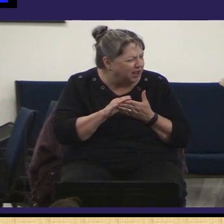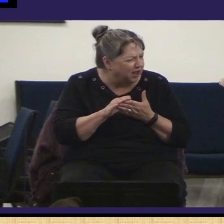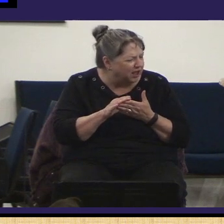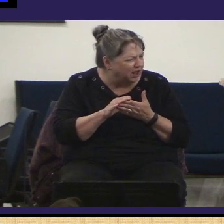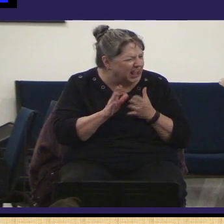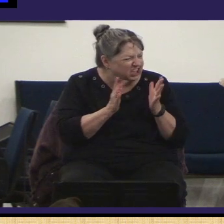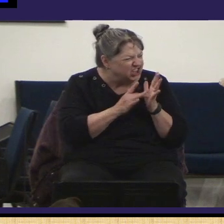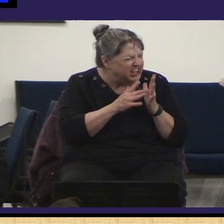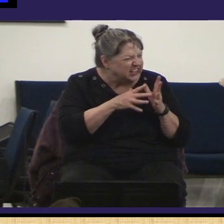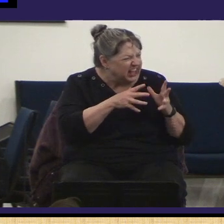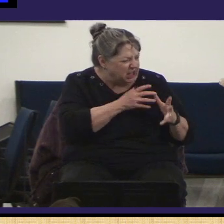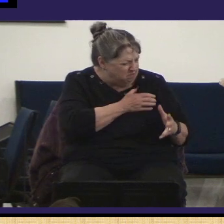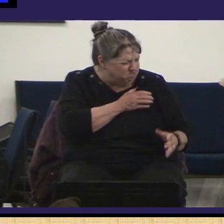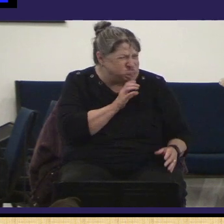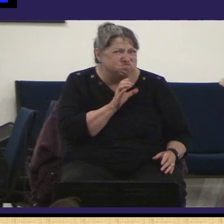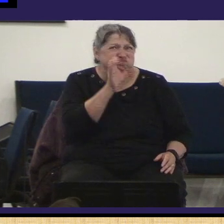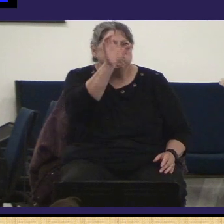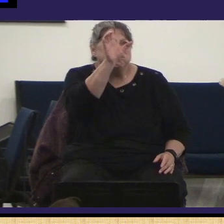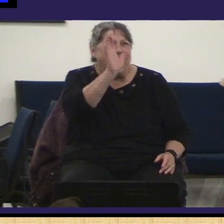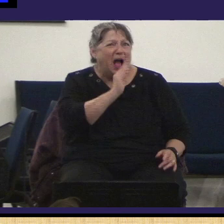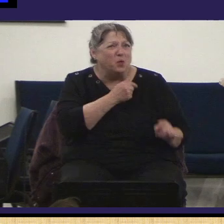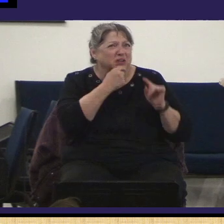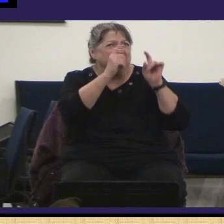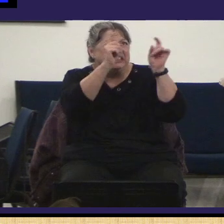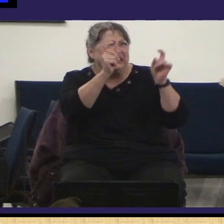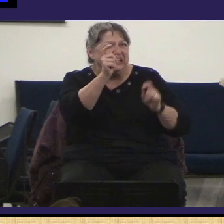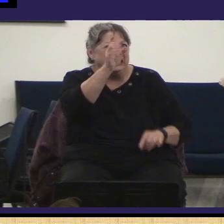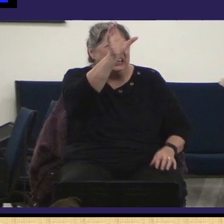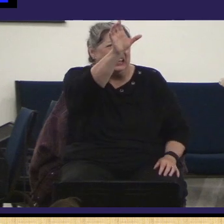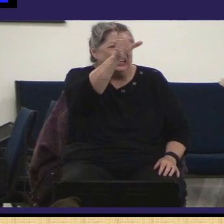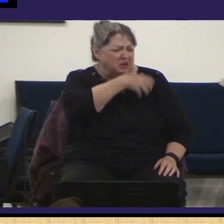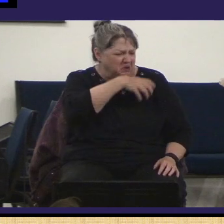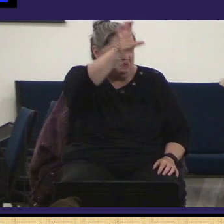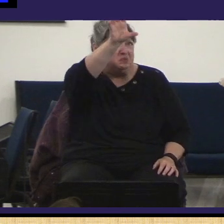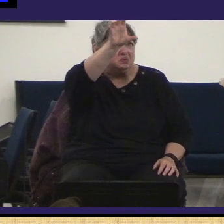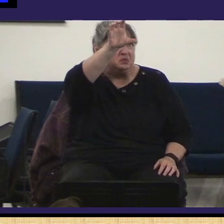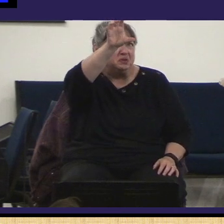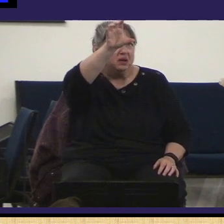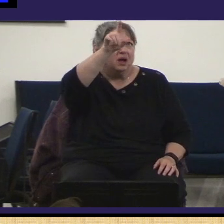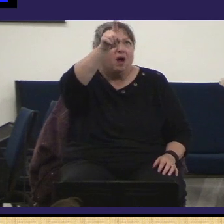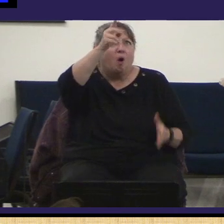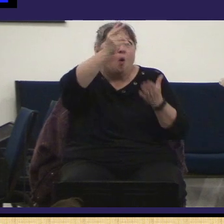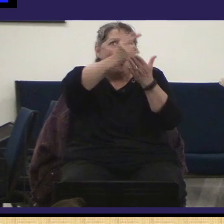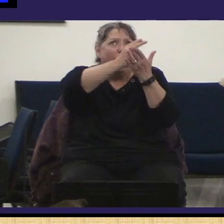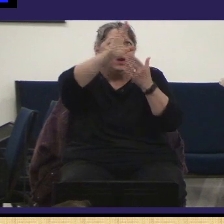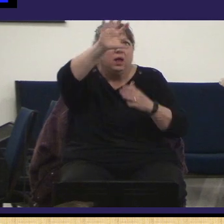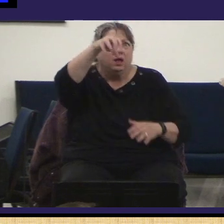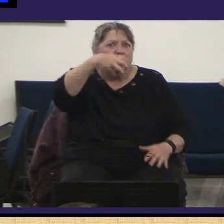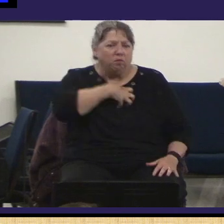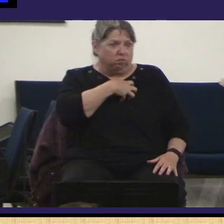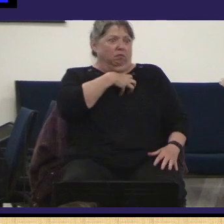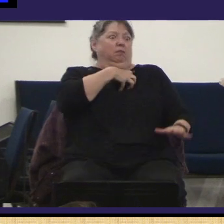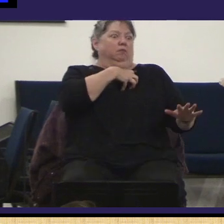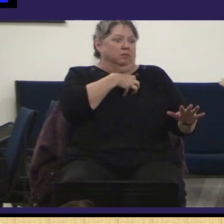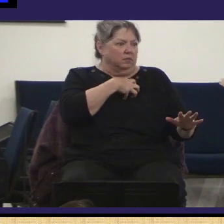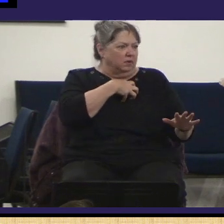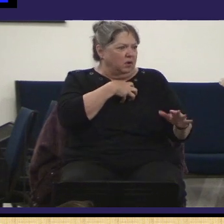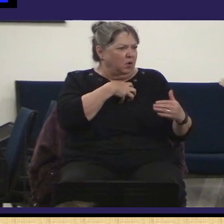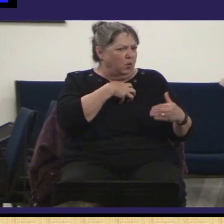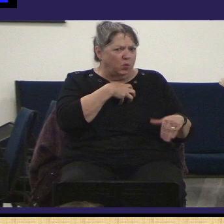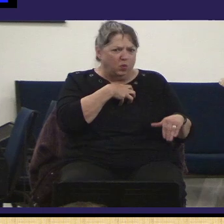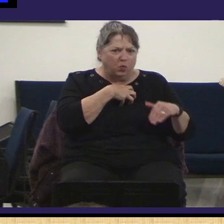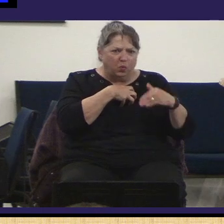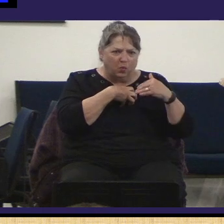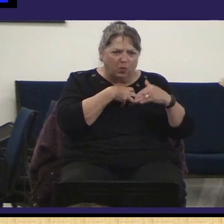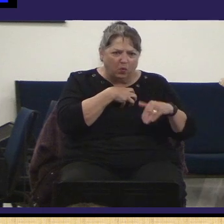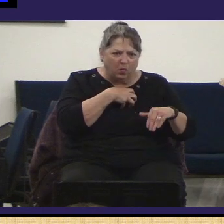here, he's not speaking about our righteousness. We don't have any righteousness. The Bible says in Romans 3:10 that there is no